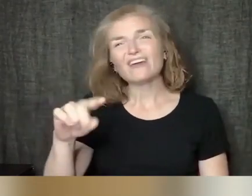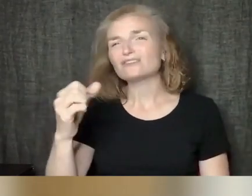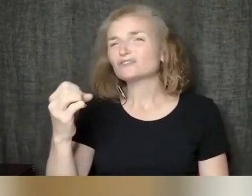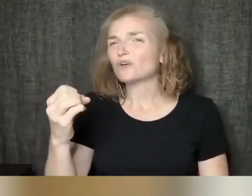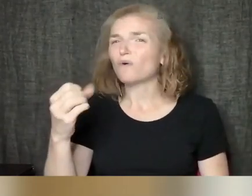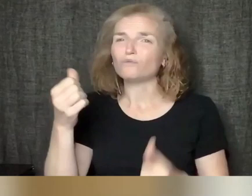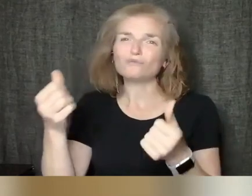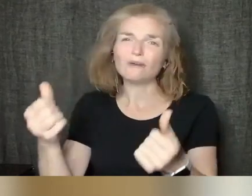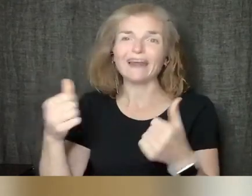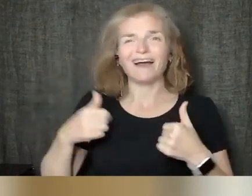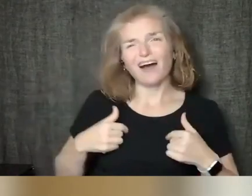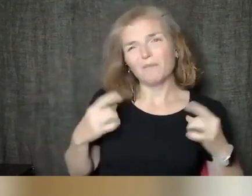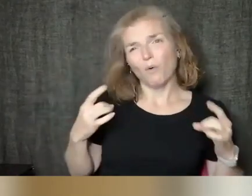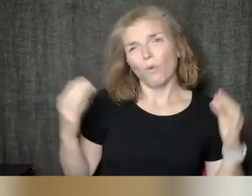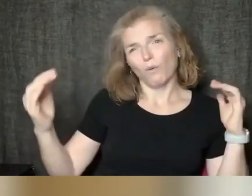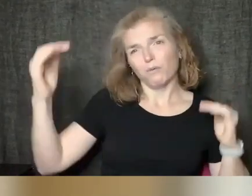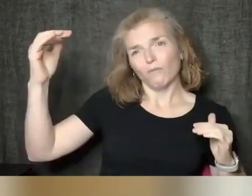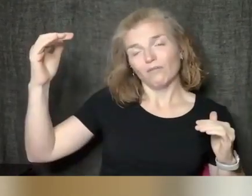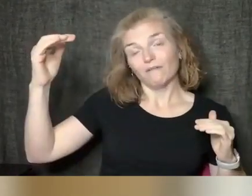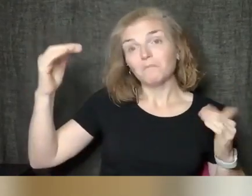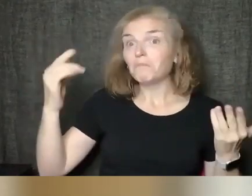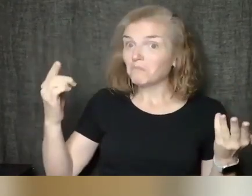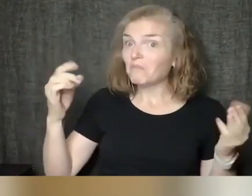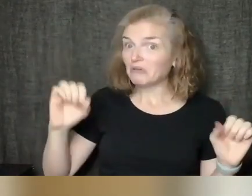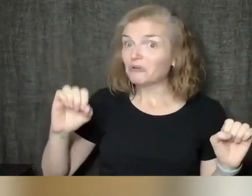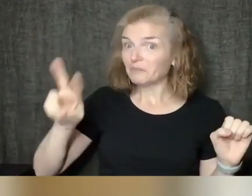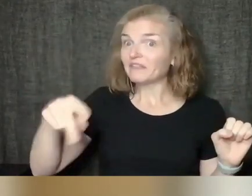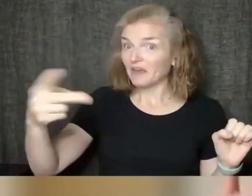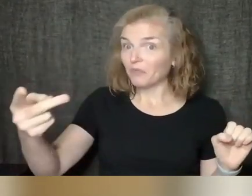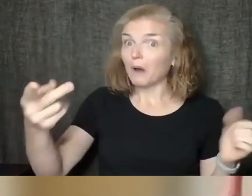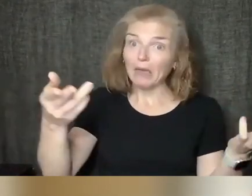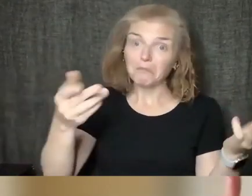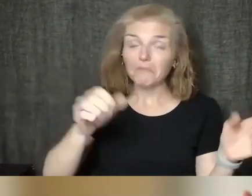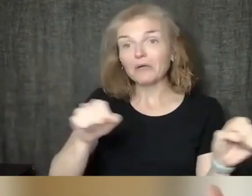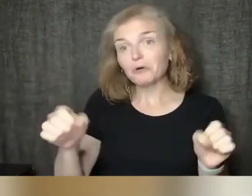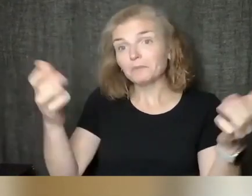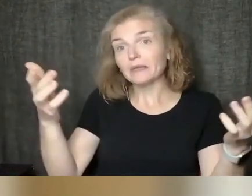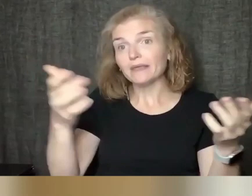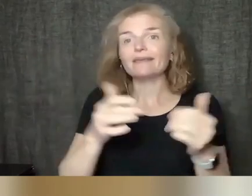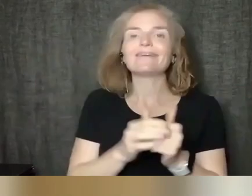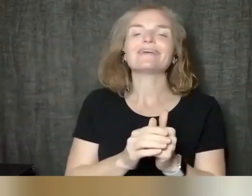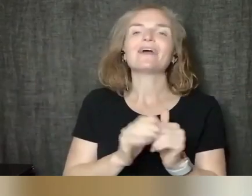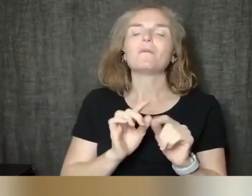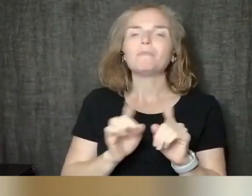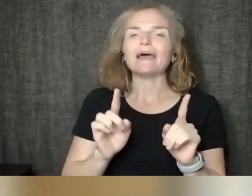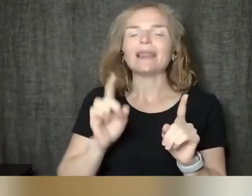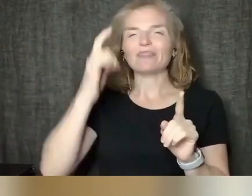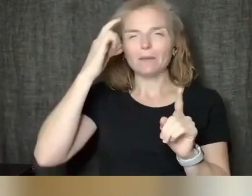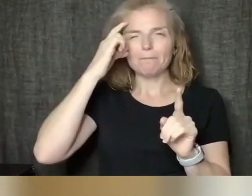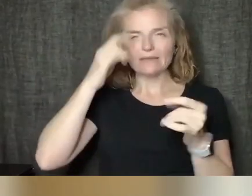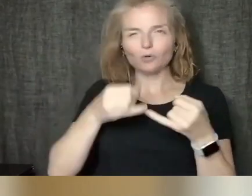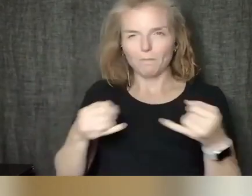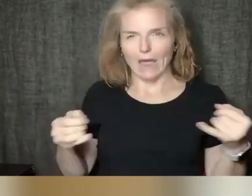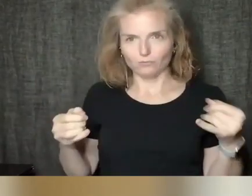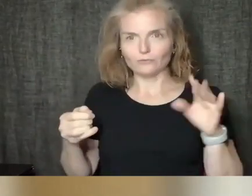That usually doesn't, well, in any case, it can go the other way, but those are the problems. And where we set the boundary in our mind, I believe, should be